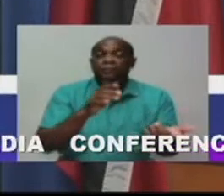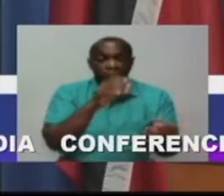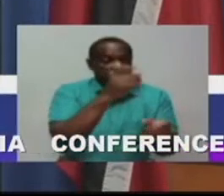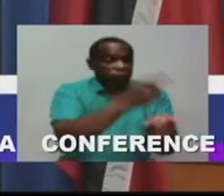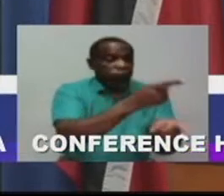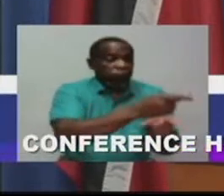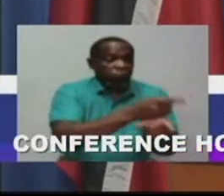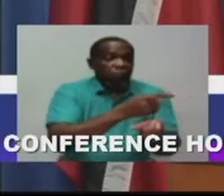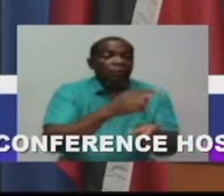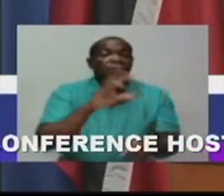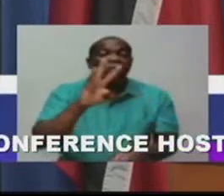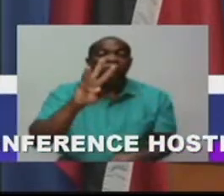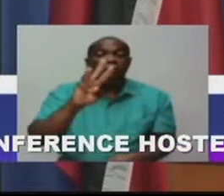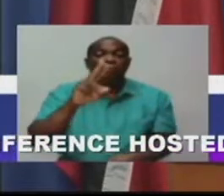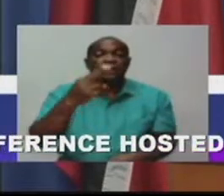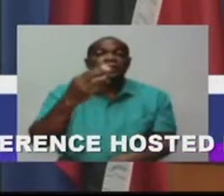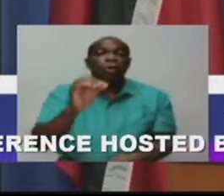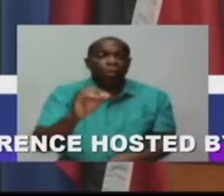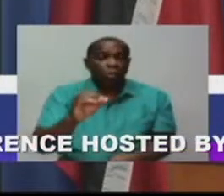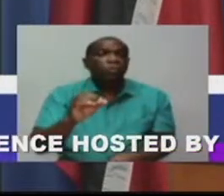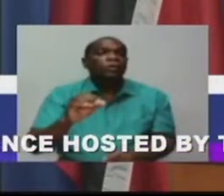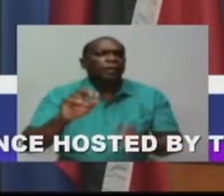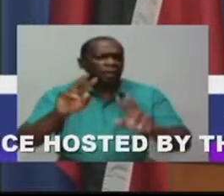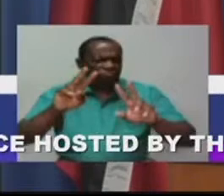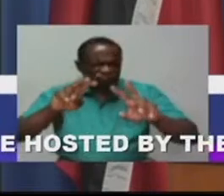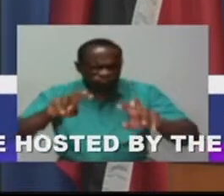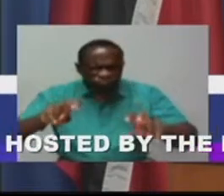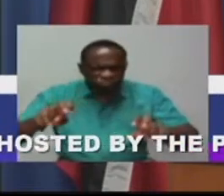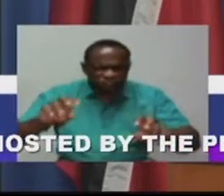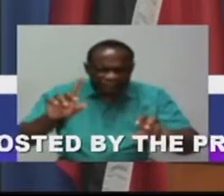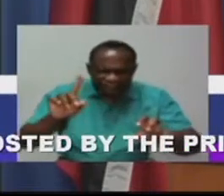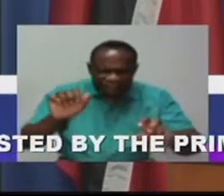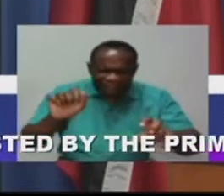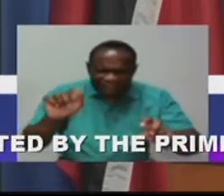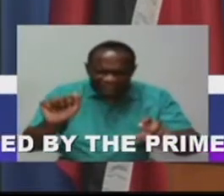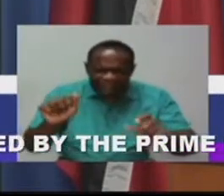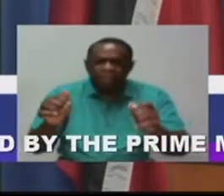any vaccine. They are building that data set to go to them first.